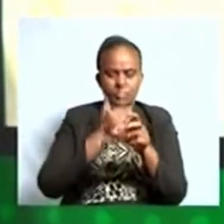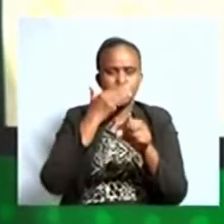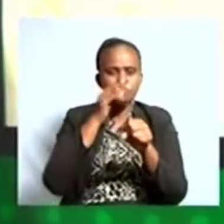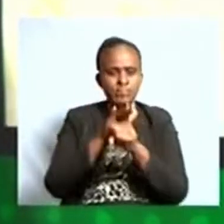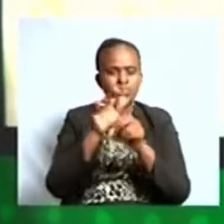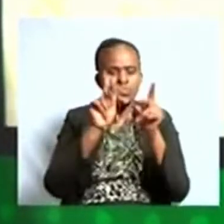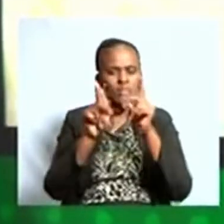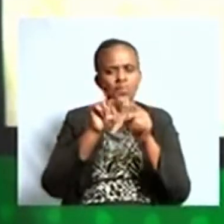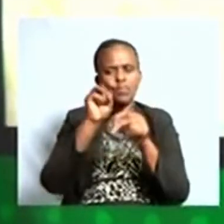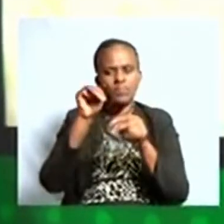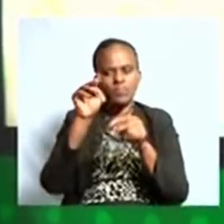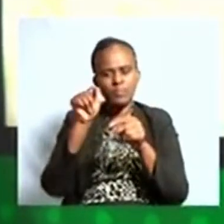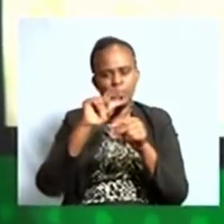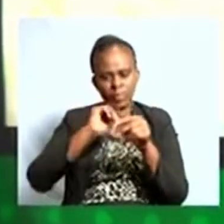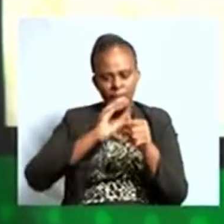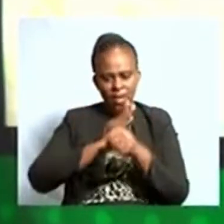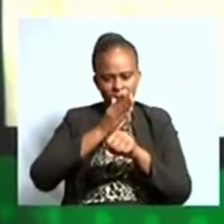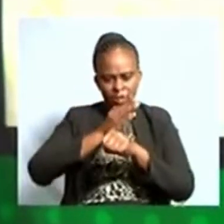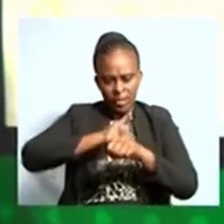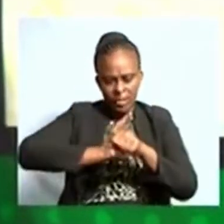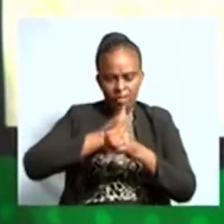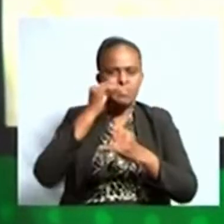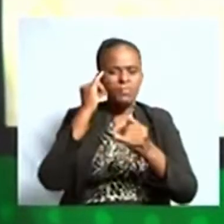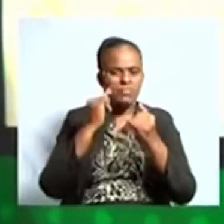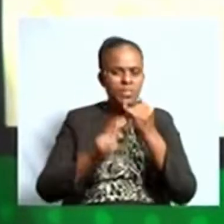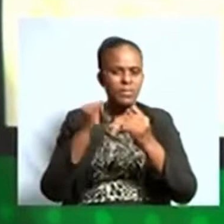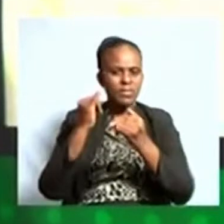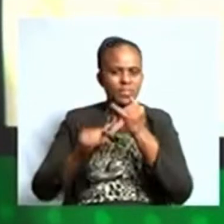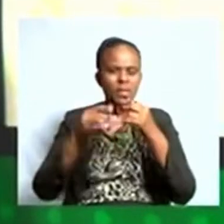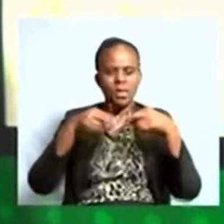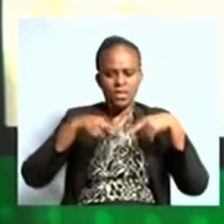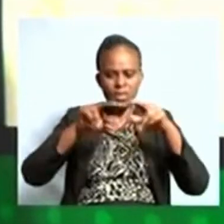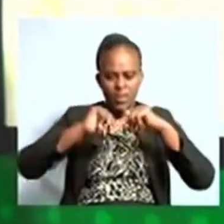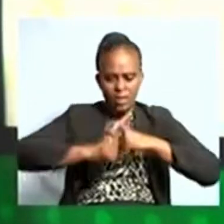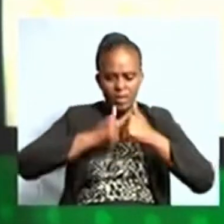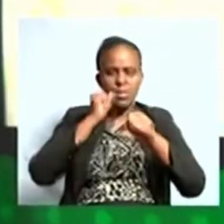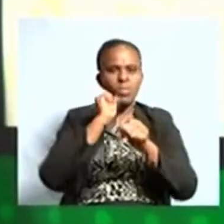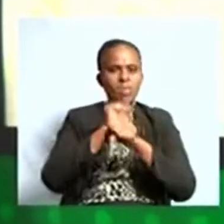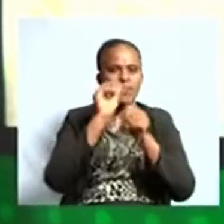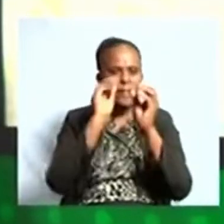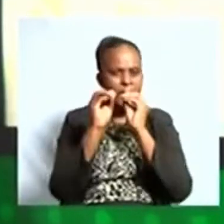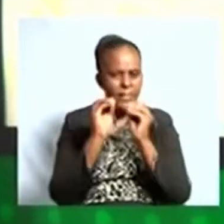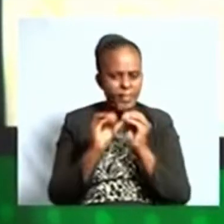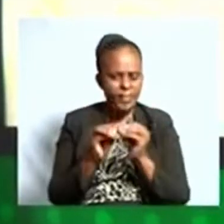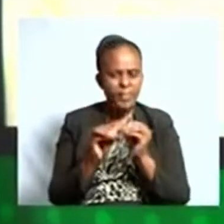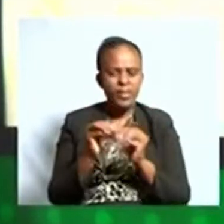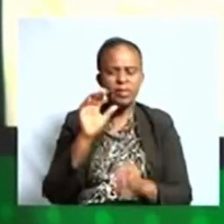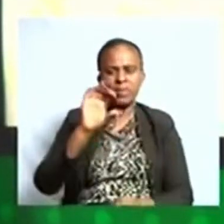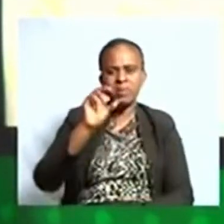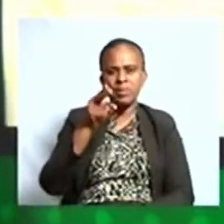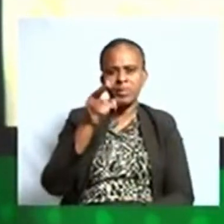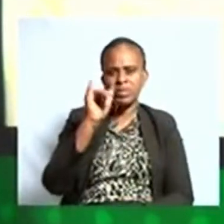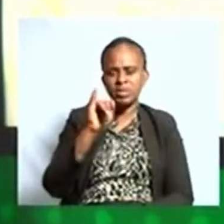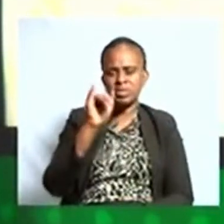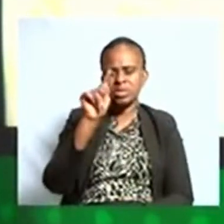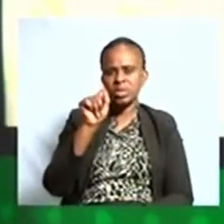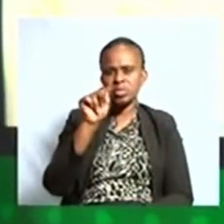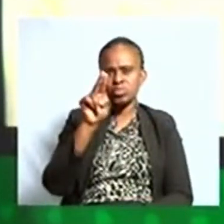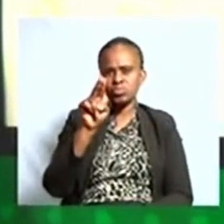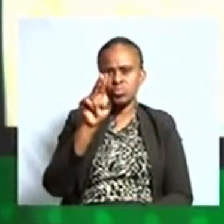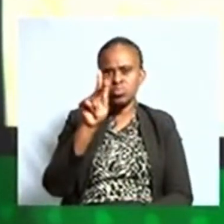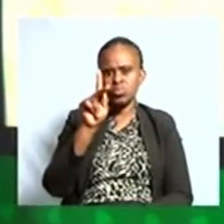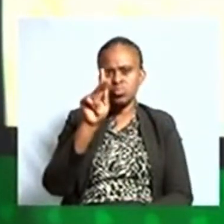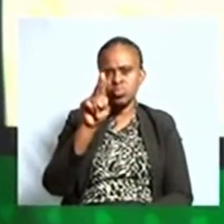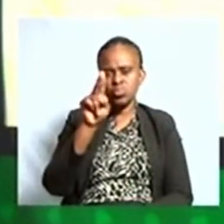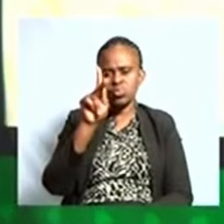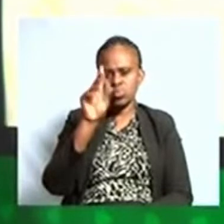of Mutendere that once we finish the road we are working on, the Chitukuko Road going to Mutendere East, the Niza